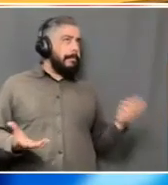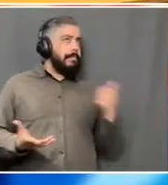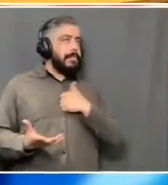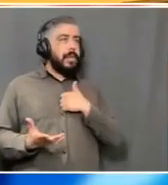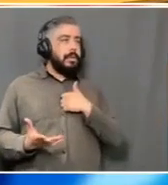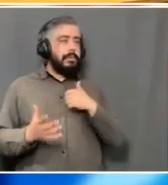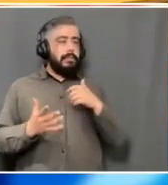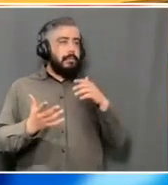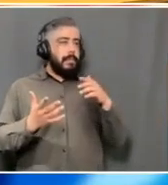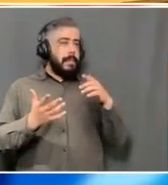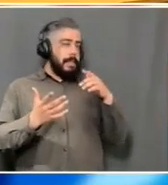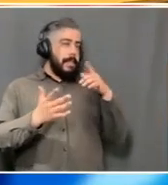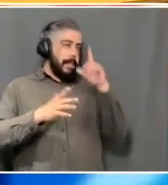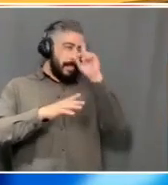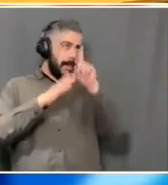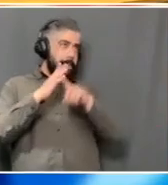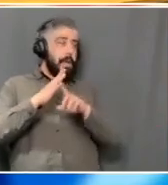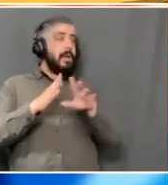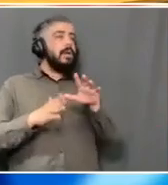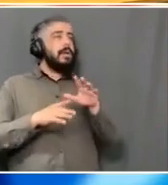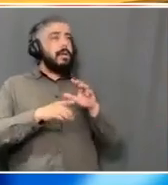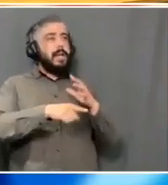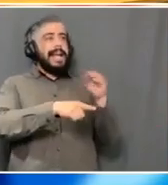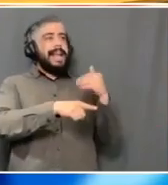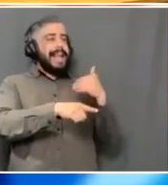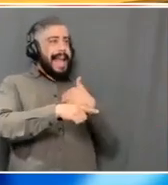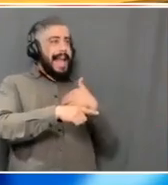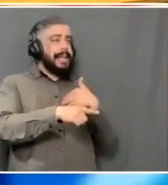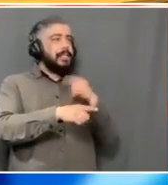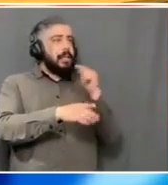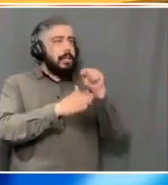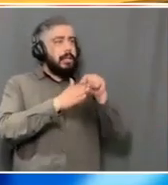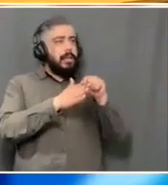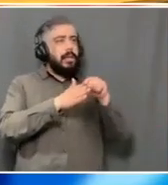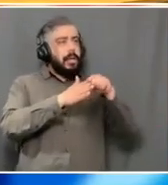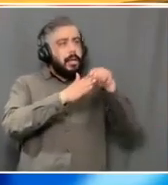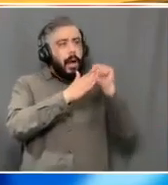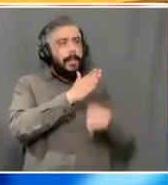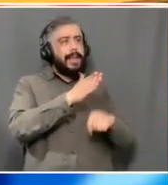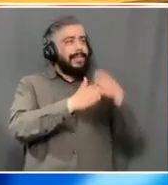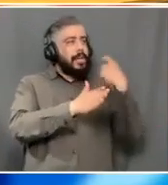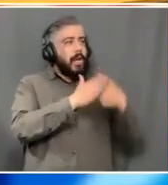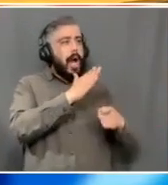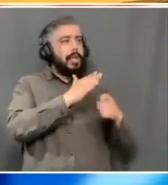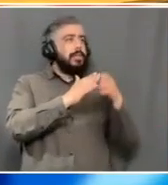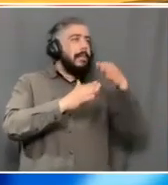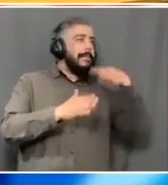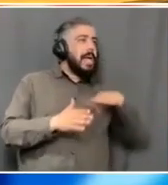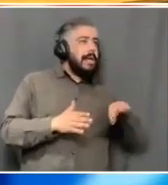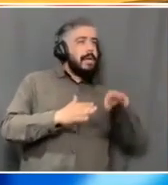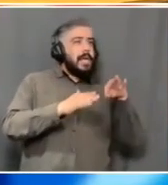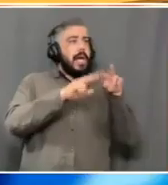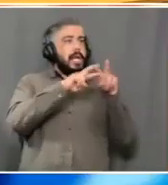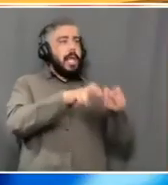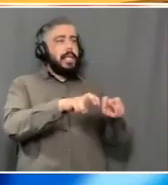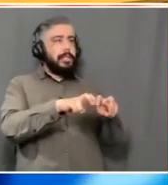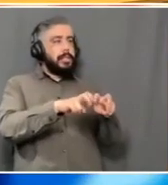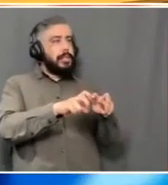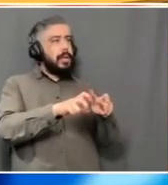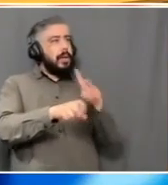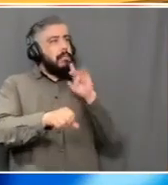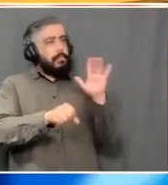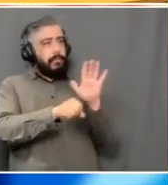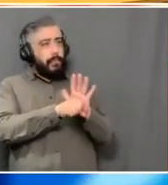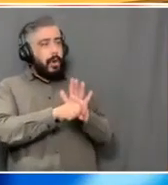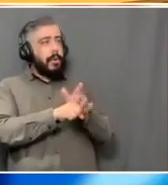And has a comprehensive cost-benefit analysis confirmed that the current replacement schedule and digital